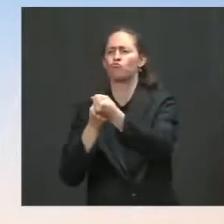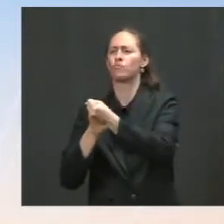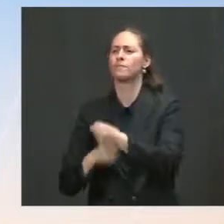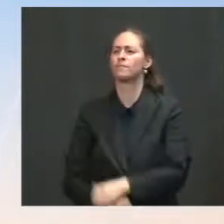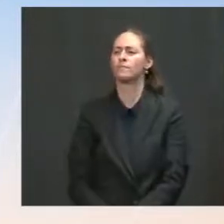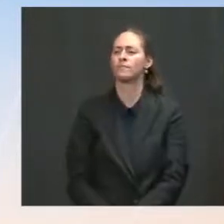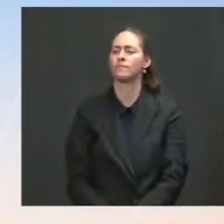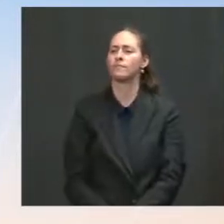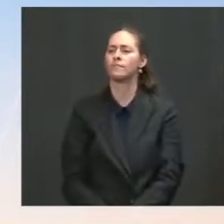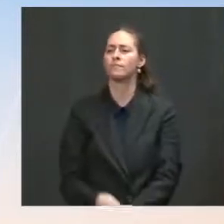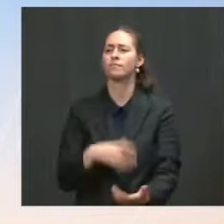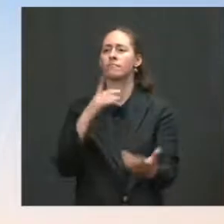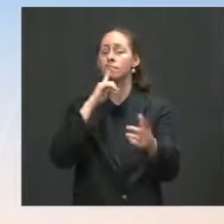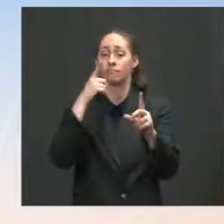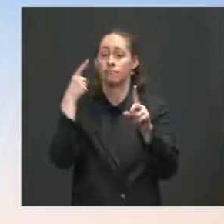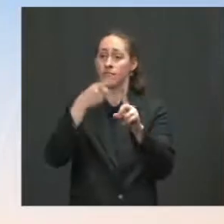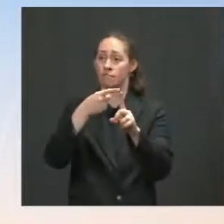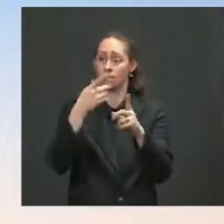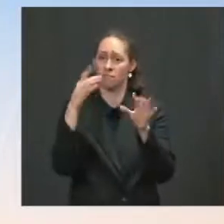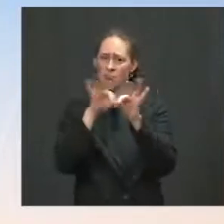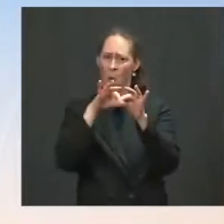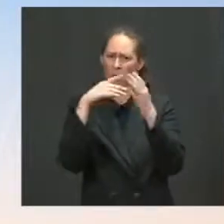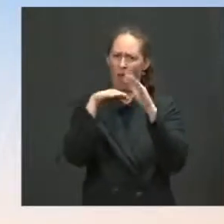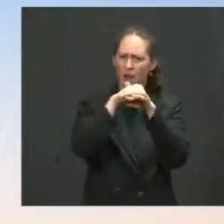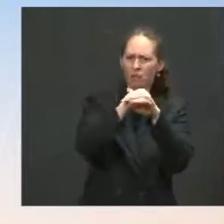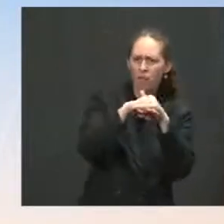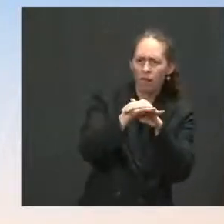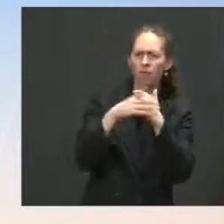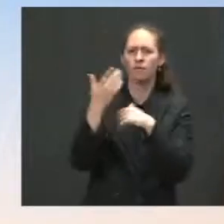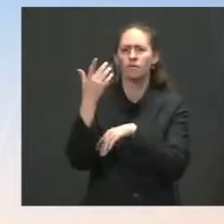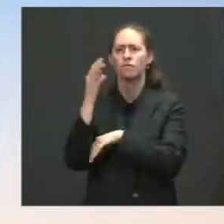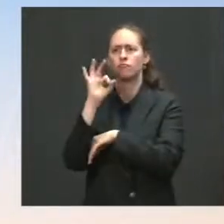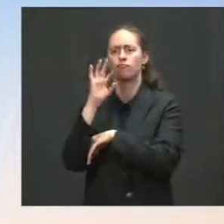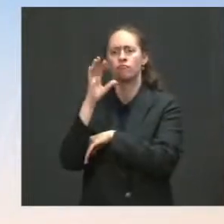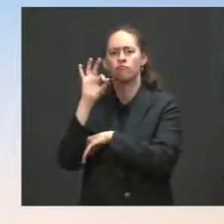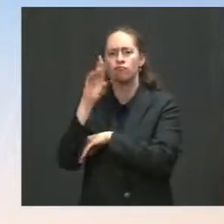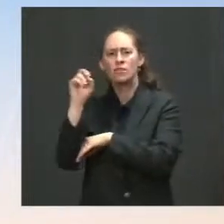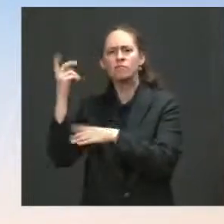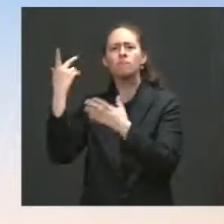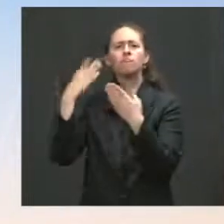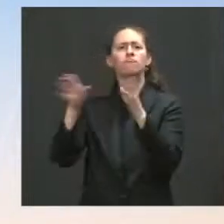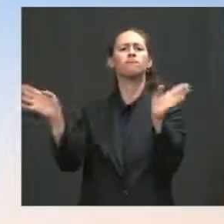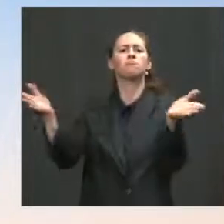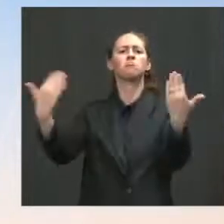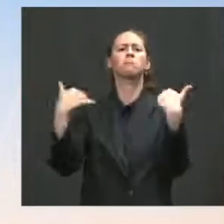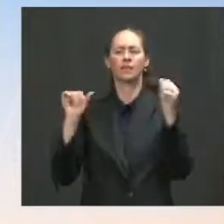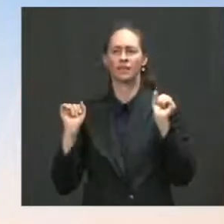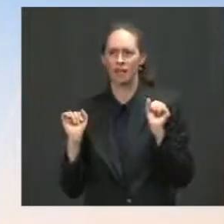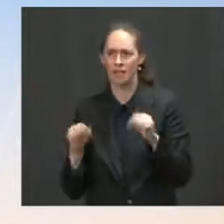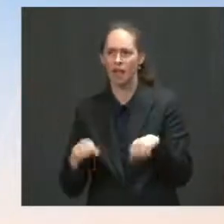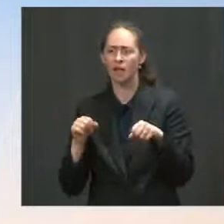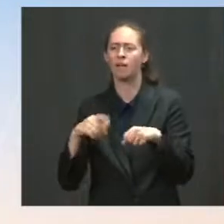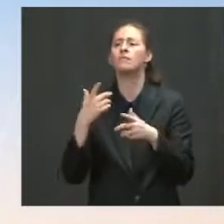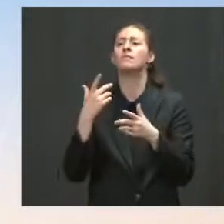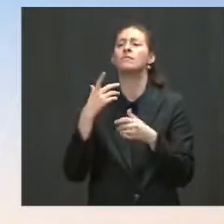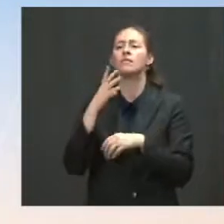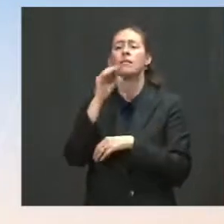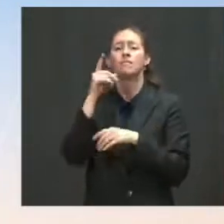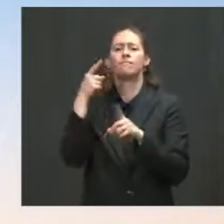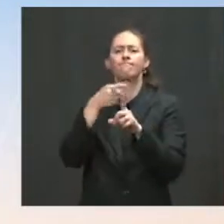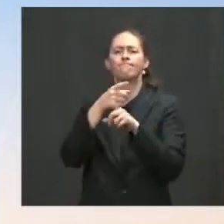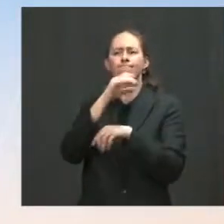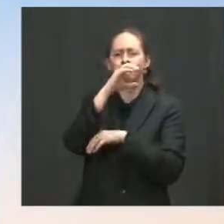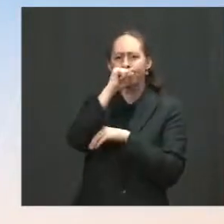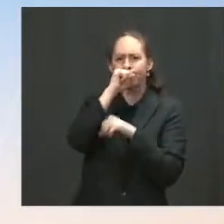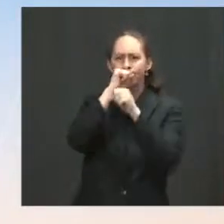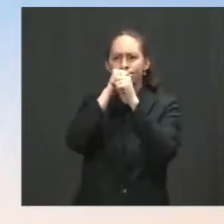needs to be free and available in paper and digital formats, should be secure and private, non-discriminatory, given equity is at the center of our